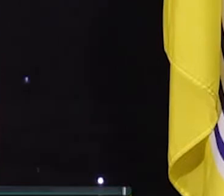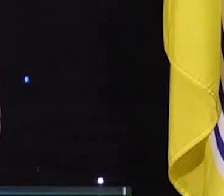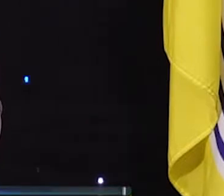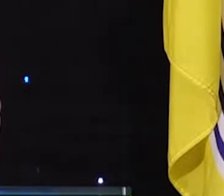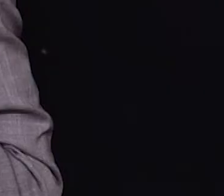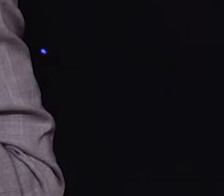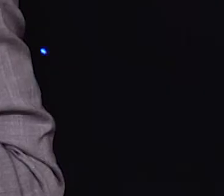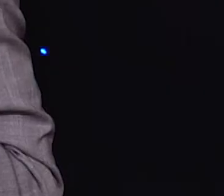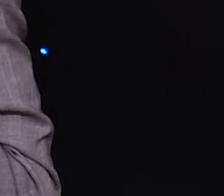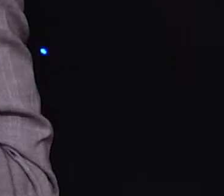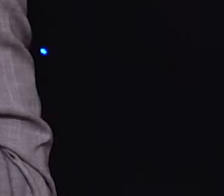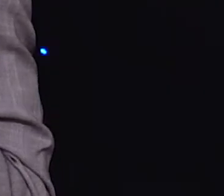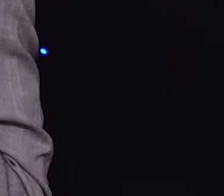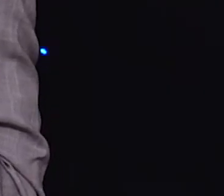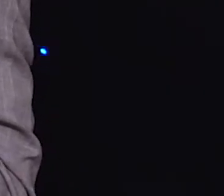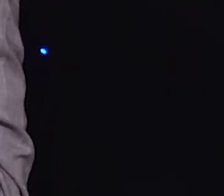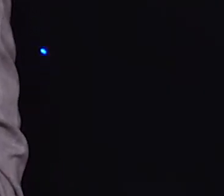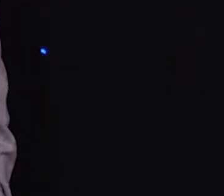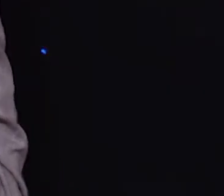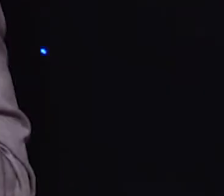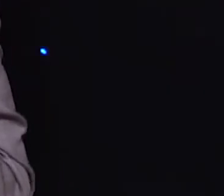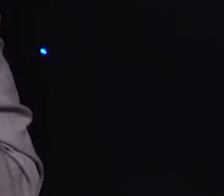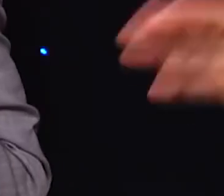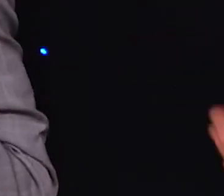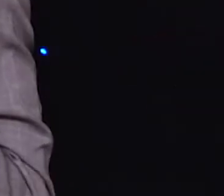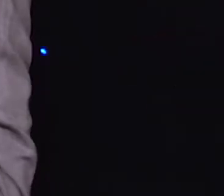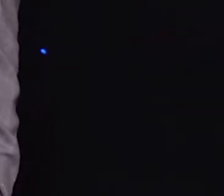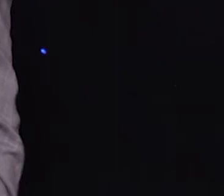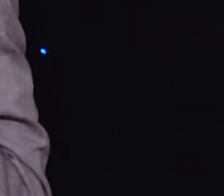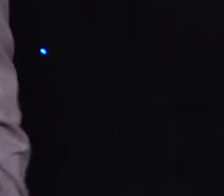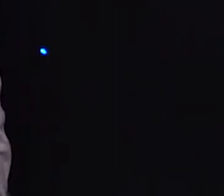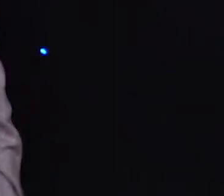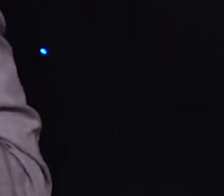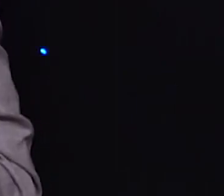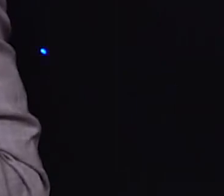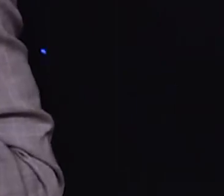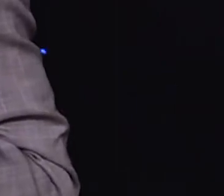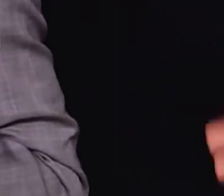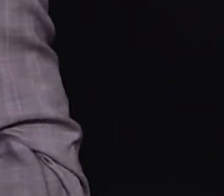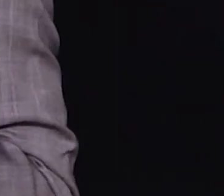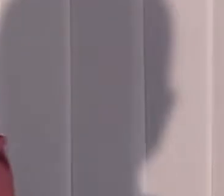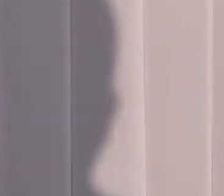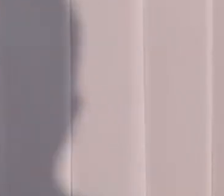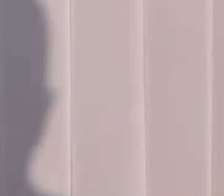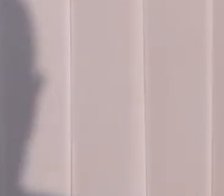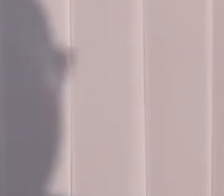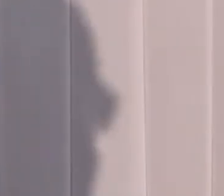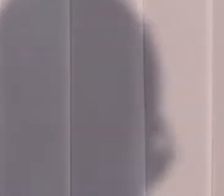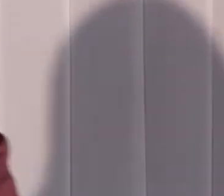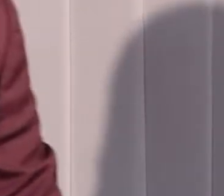of life is Jesus Christ. Nothing else, nothing more.